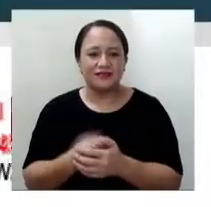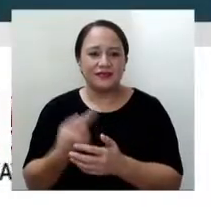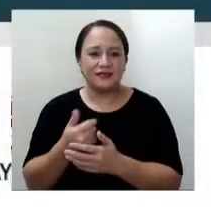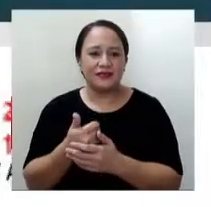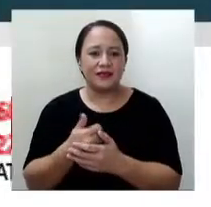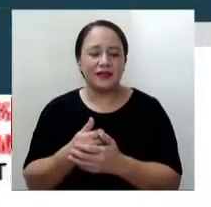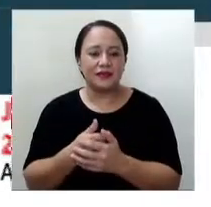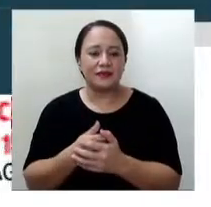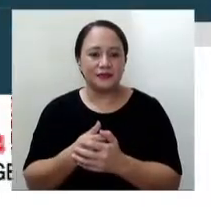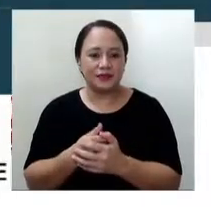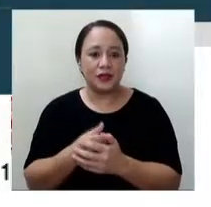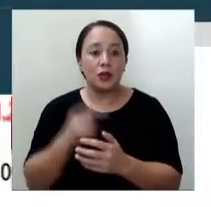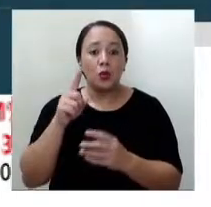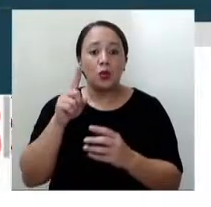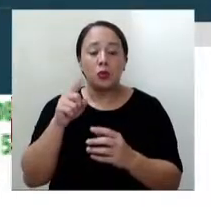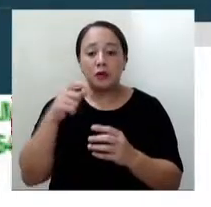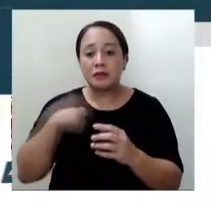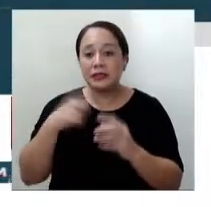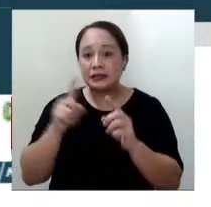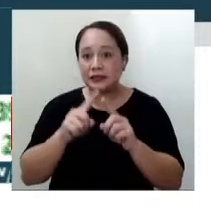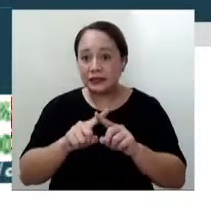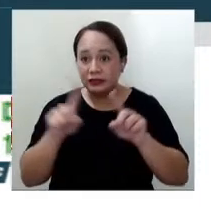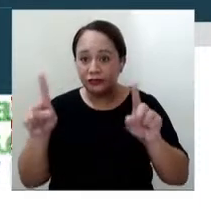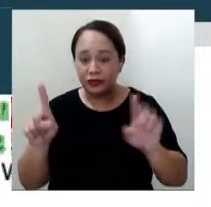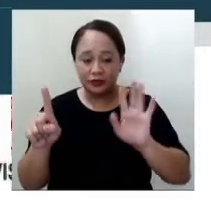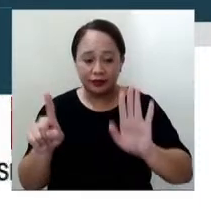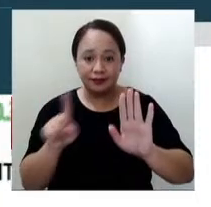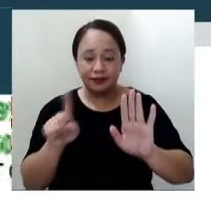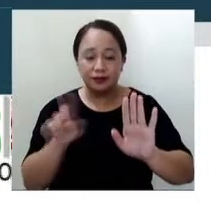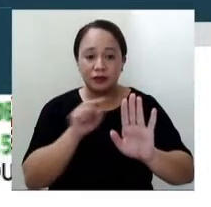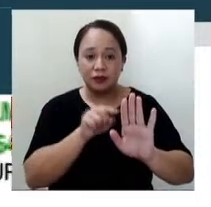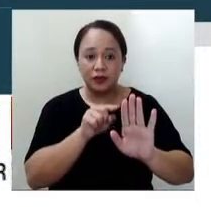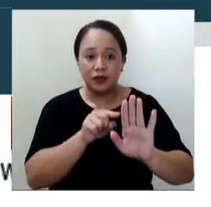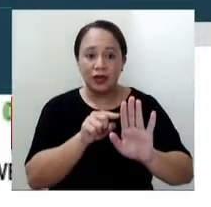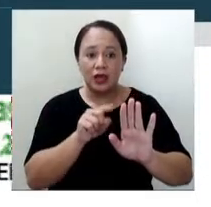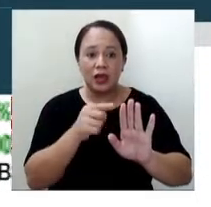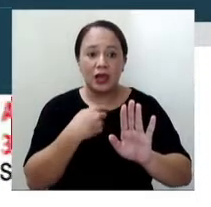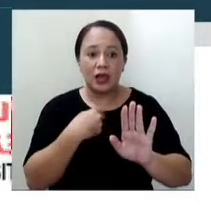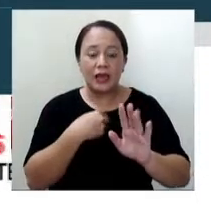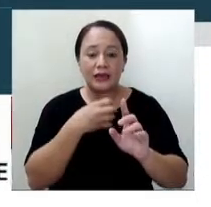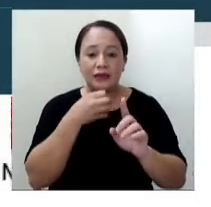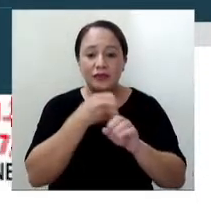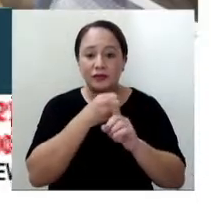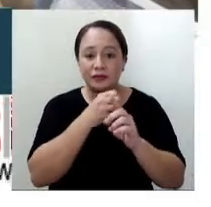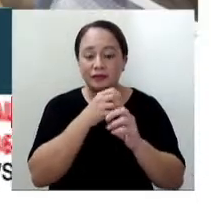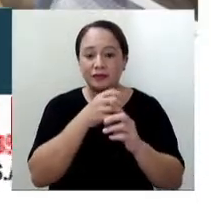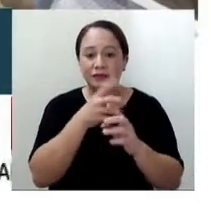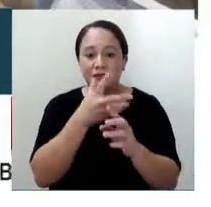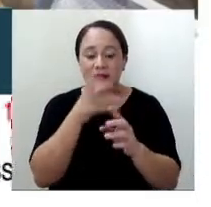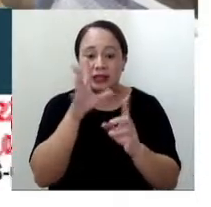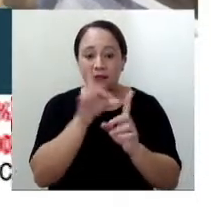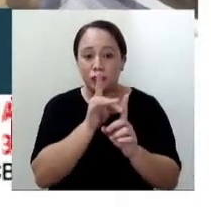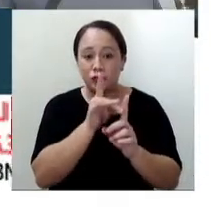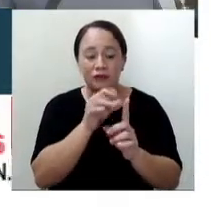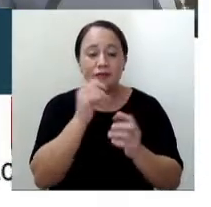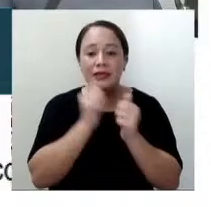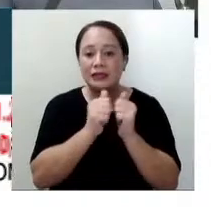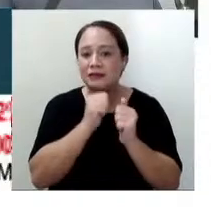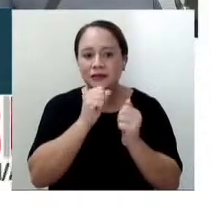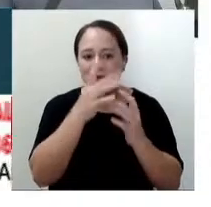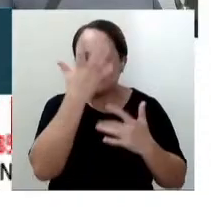One of the things we have to distinguish here is between what is called effective immunity, where I do not get sick,